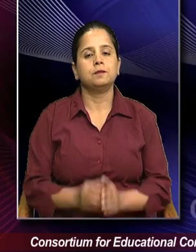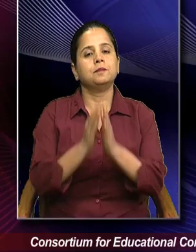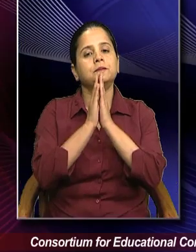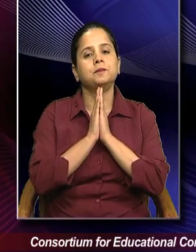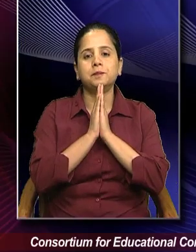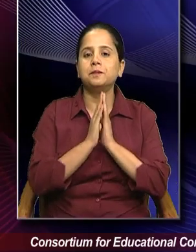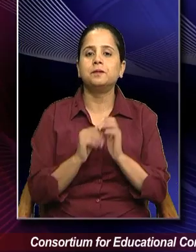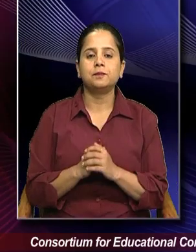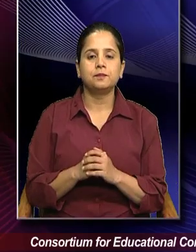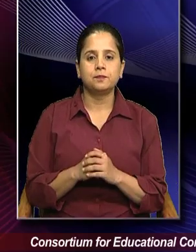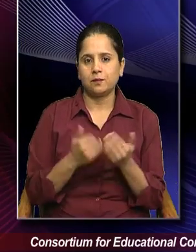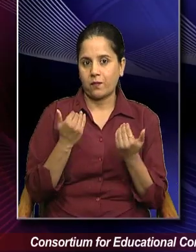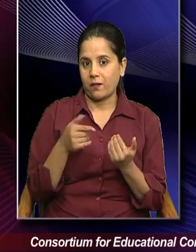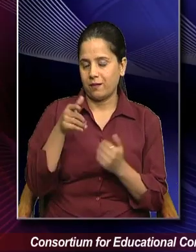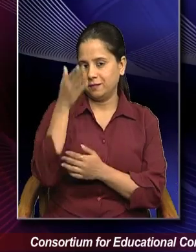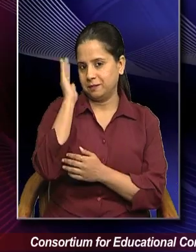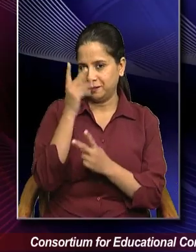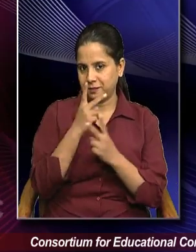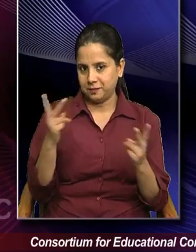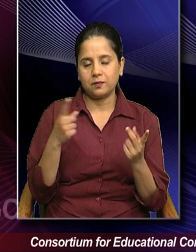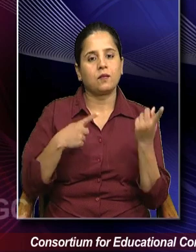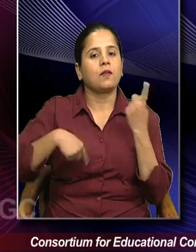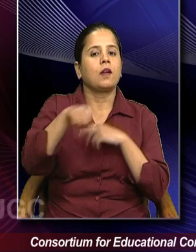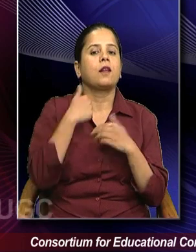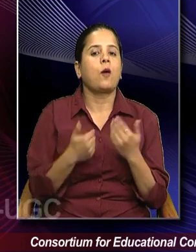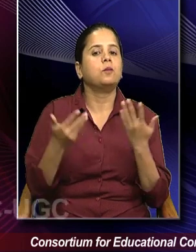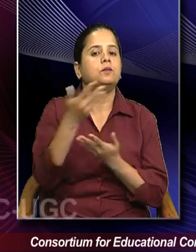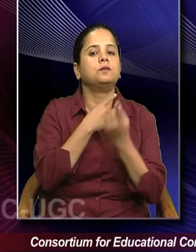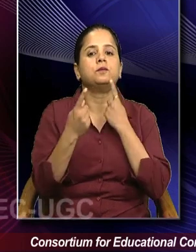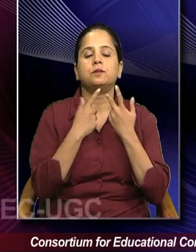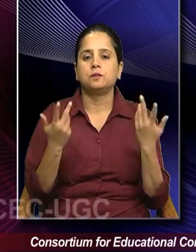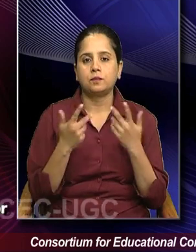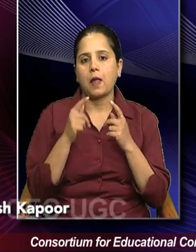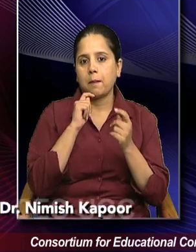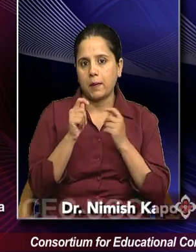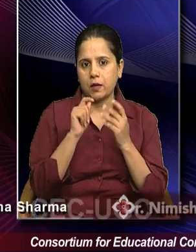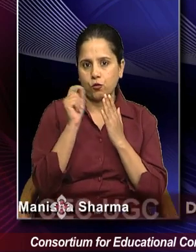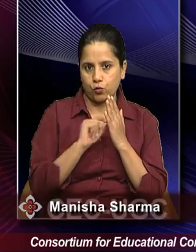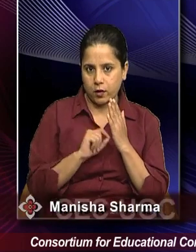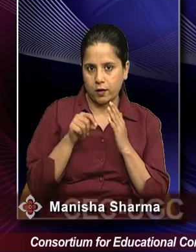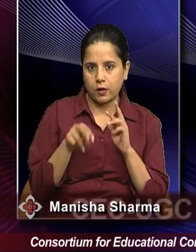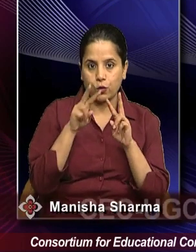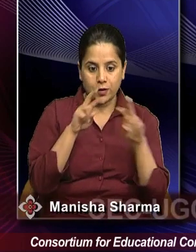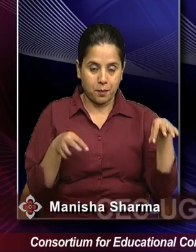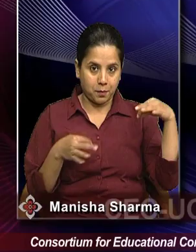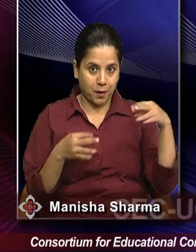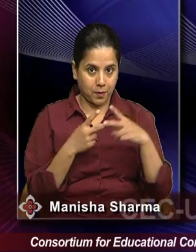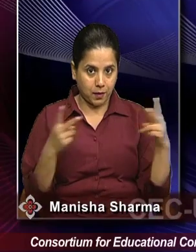Namaskar. So, in this session, we are going to discuss media writing from research